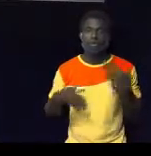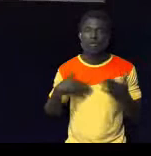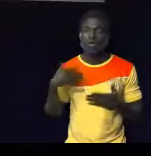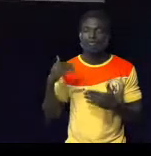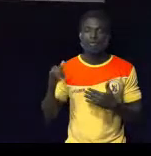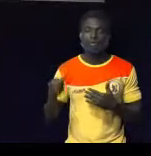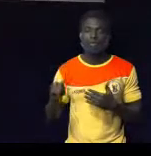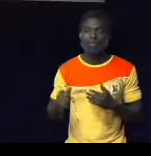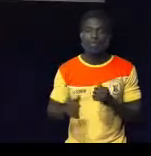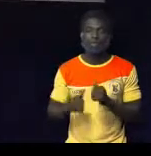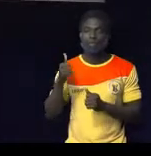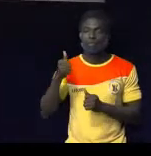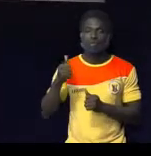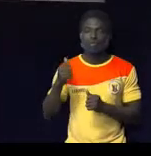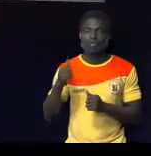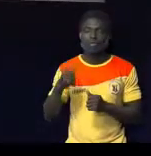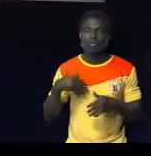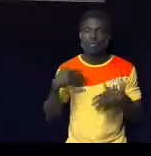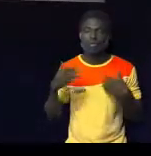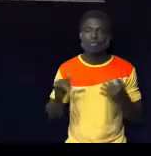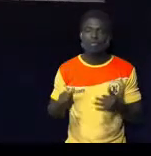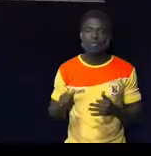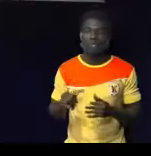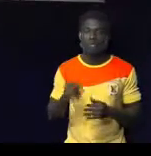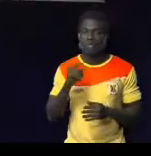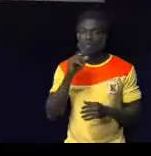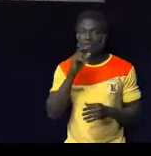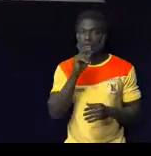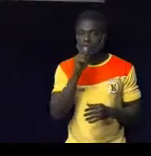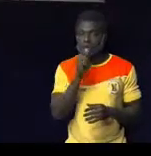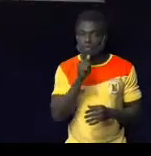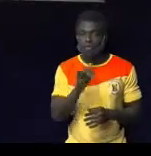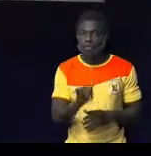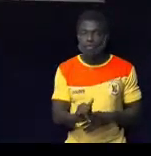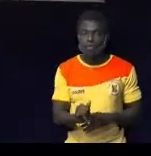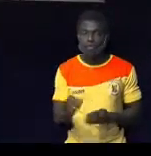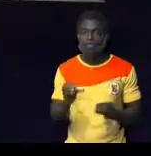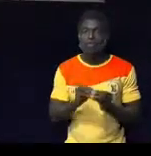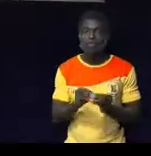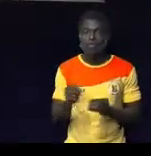most happily. Quietly,